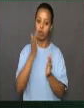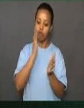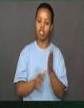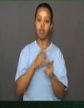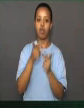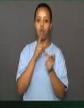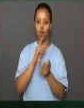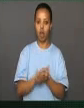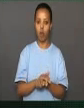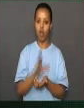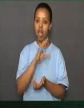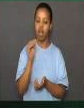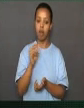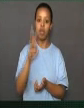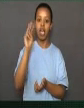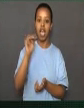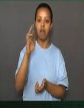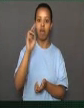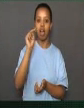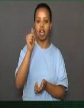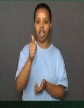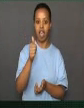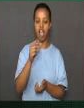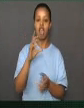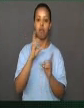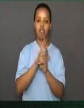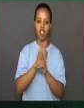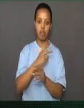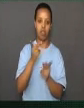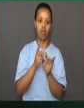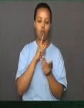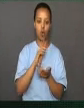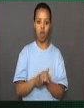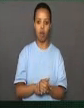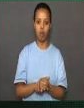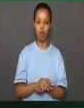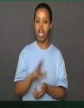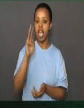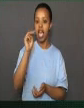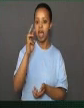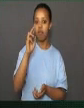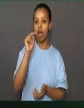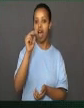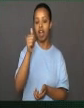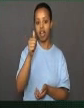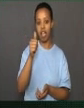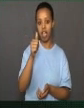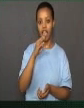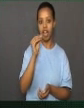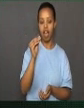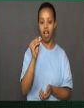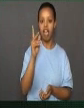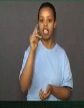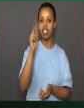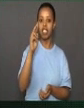occurs, and the mRNA is created. The mRNA and